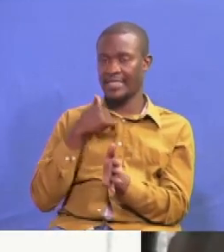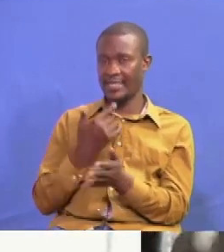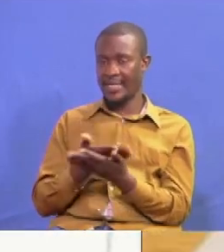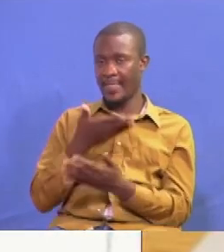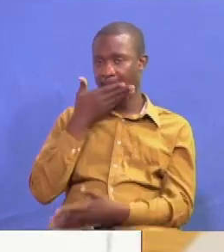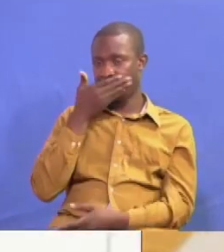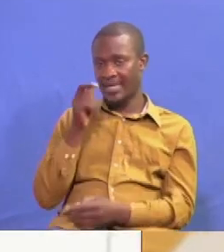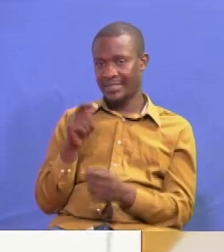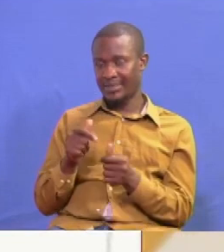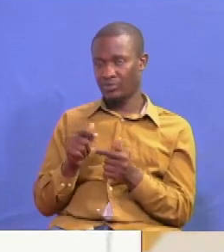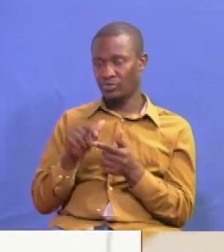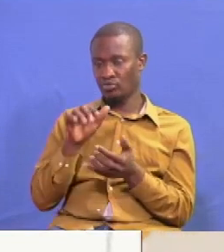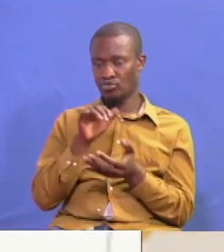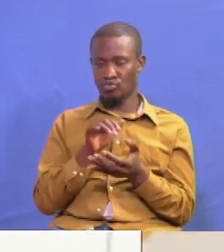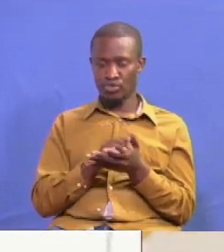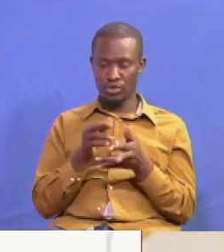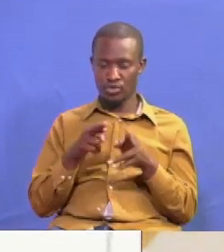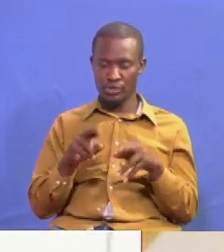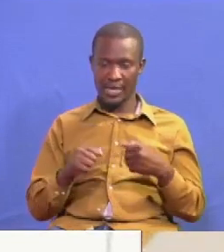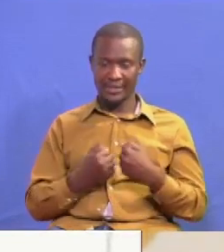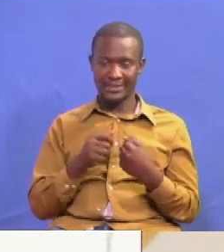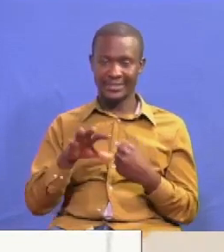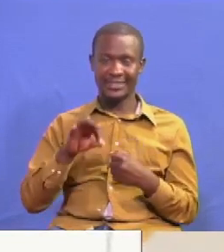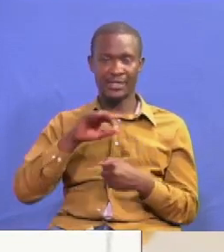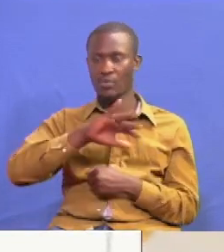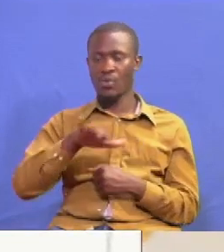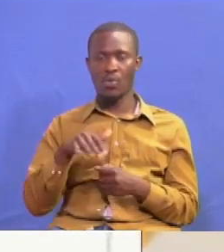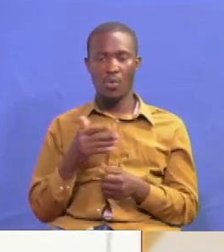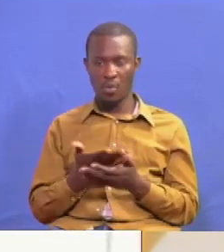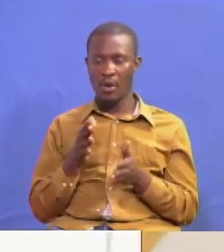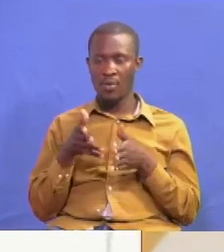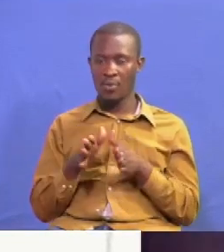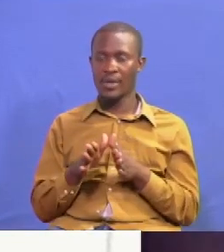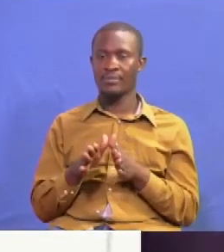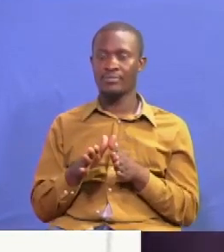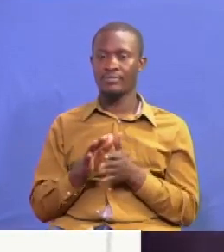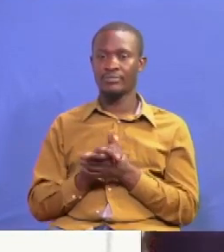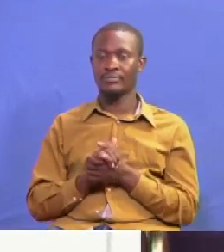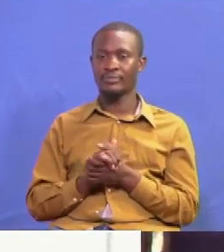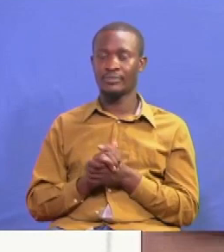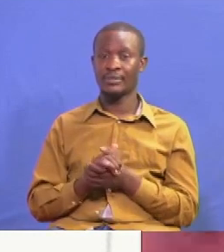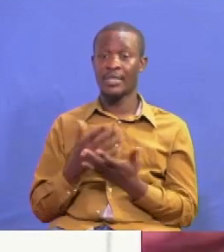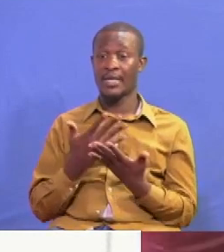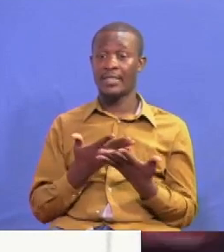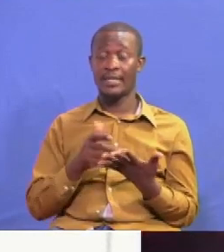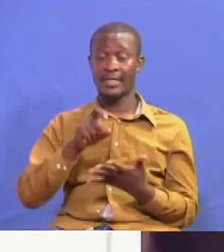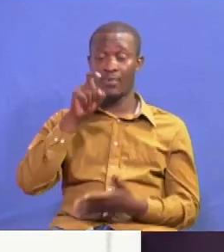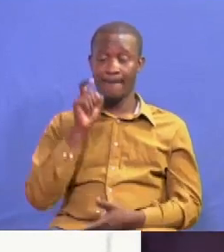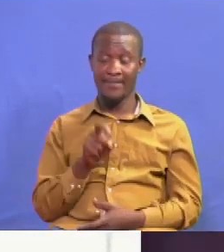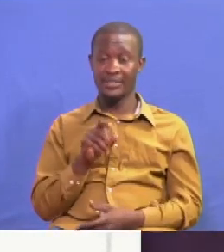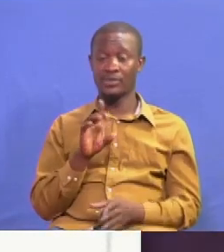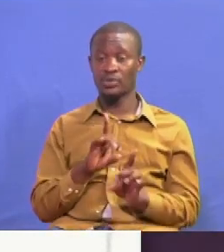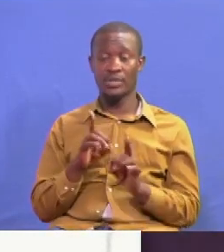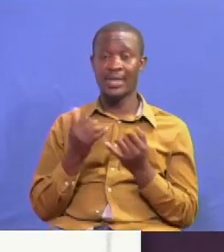best solution to reduce road carnage is taking all trucks for inspection. Jambo ambalo linastahili kufanywa